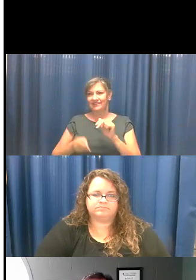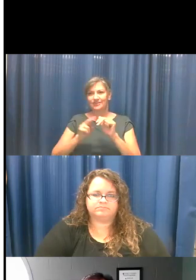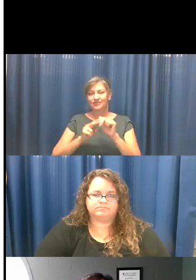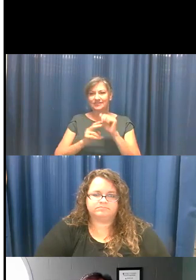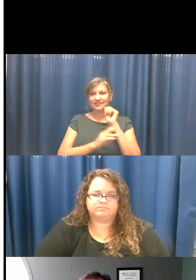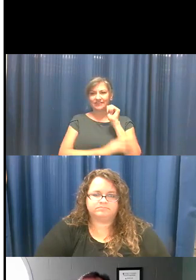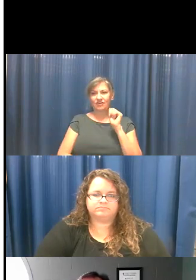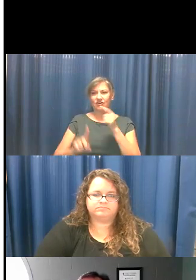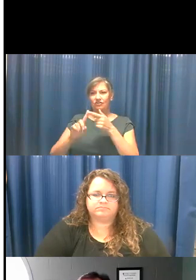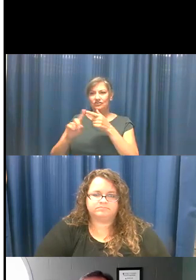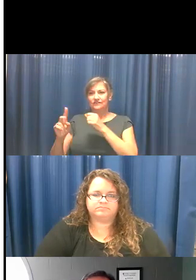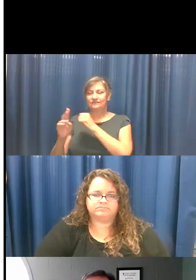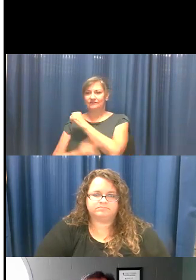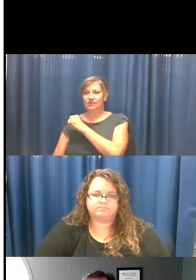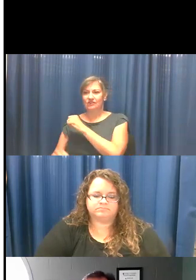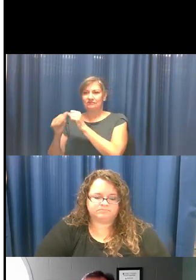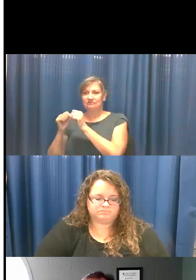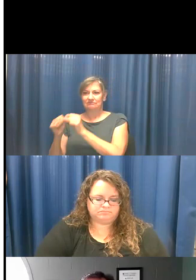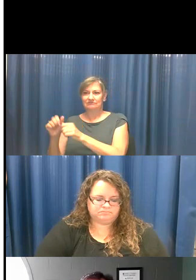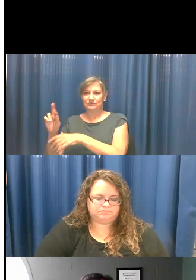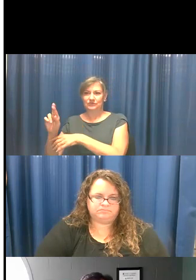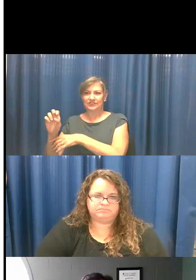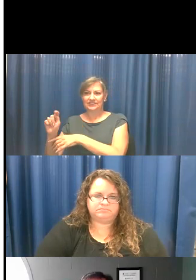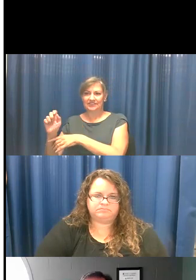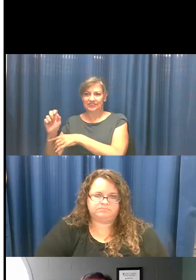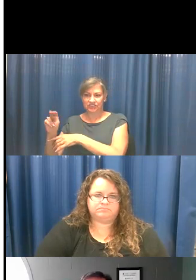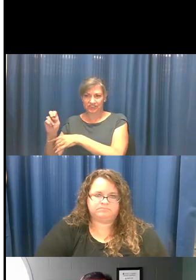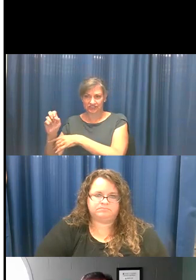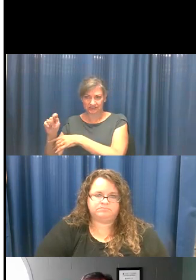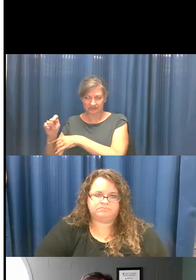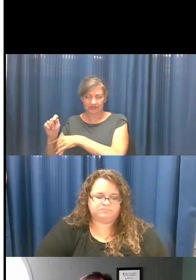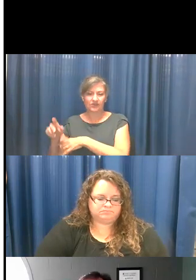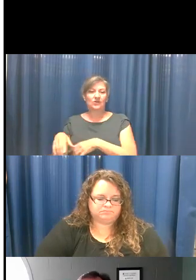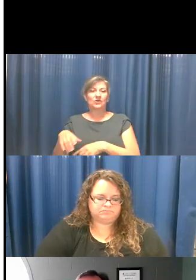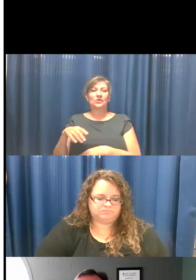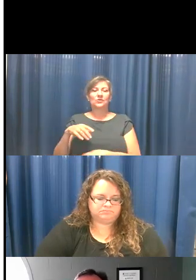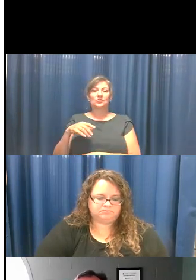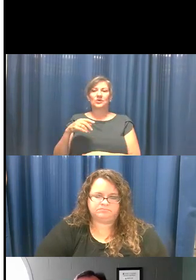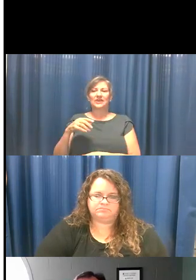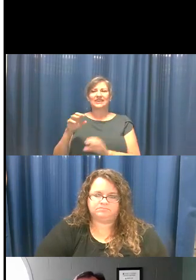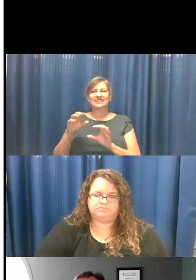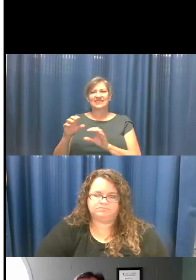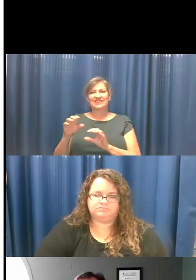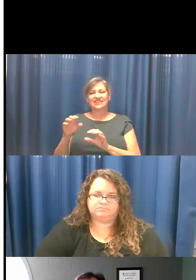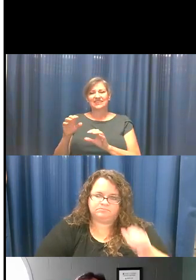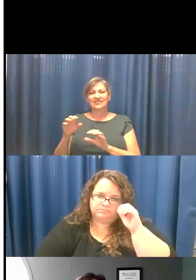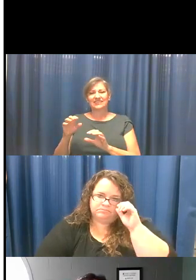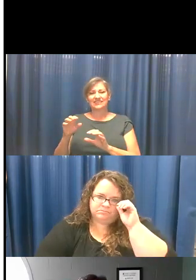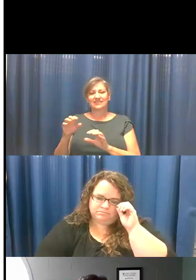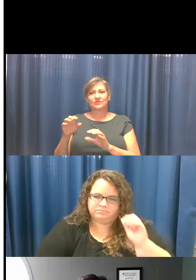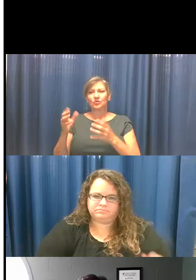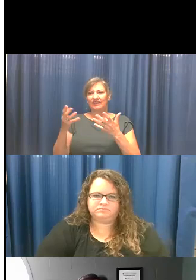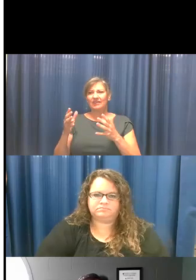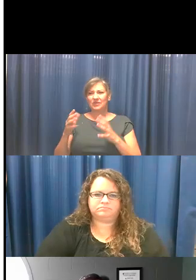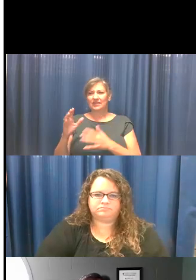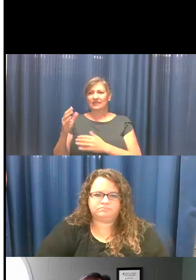fall-to-fall retention. However, we did succeed mightily, I would say, by completing